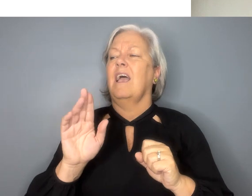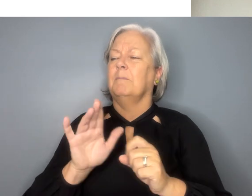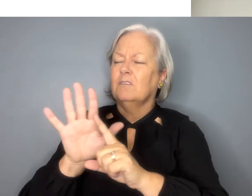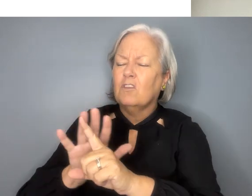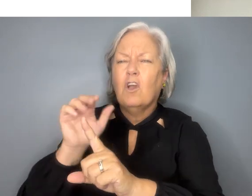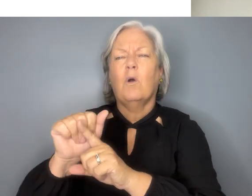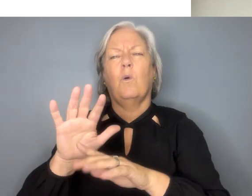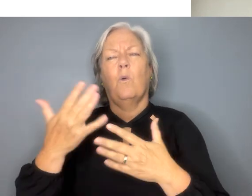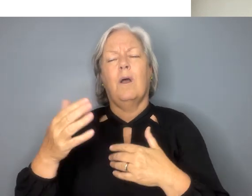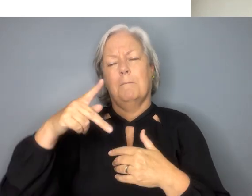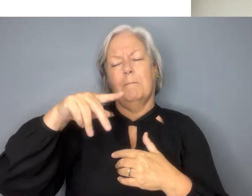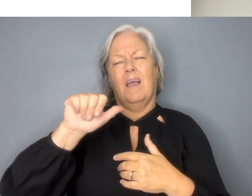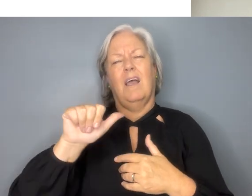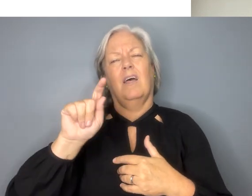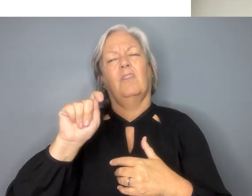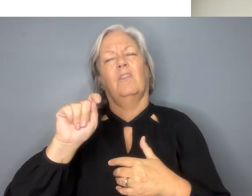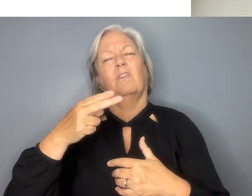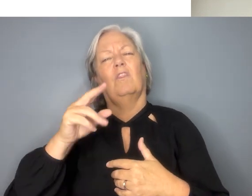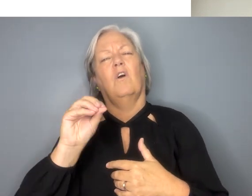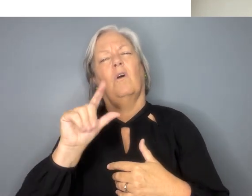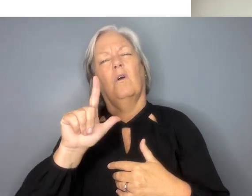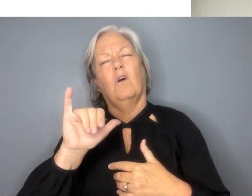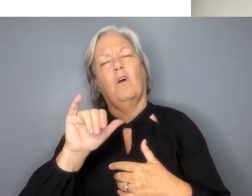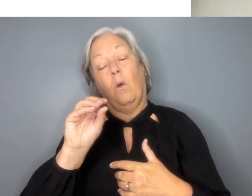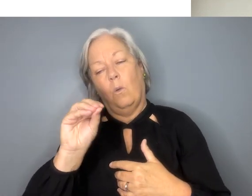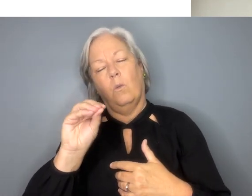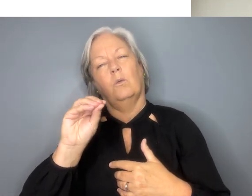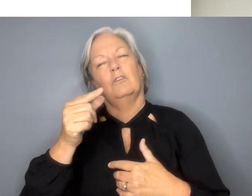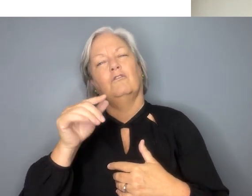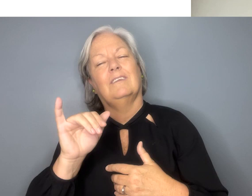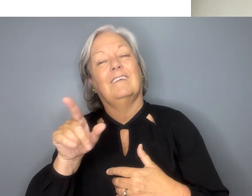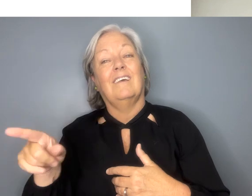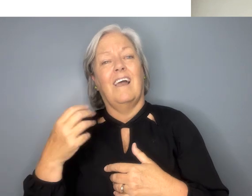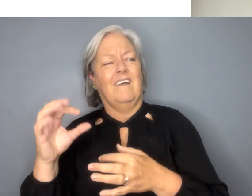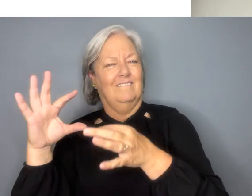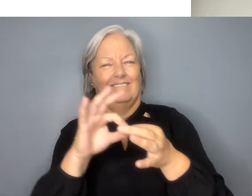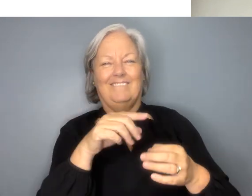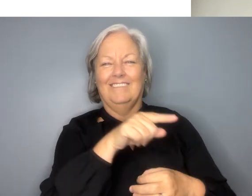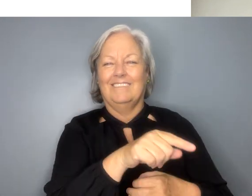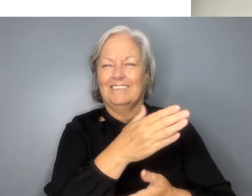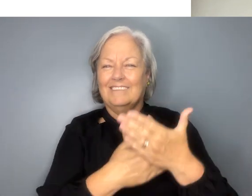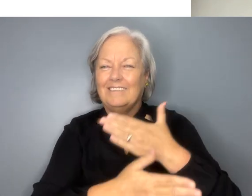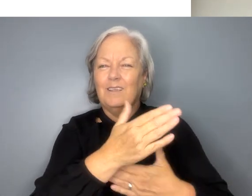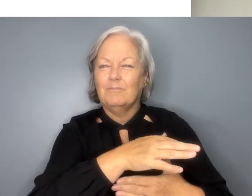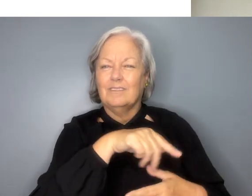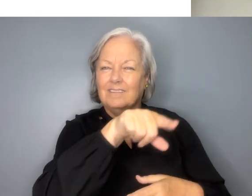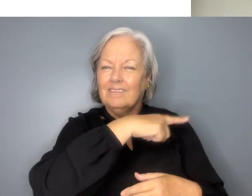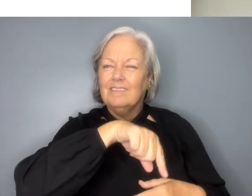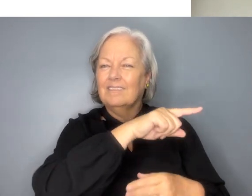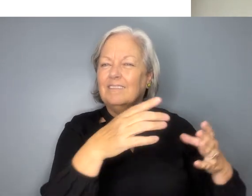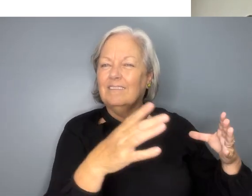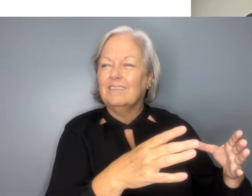diagnosis and pathology is something that's really relevant to disabled people in terms of